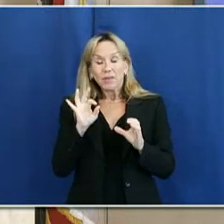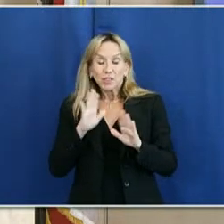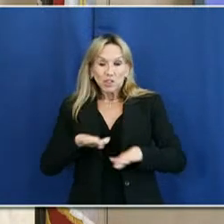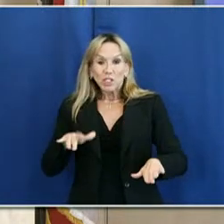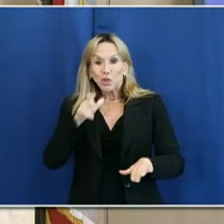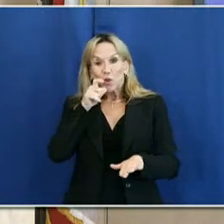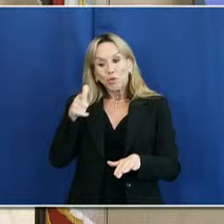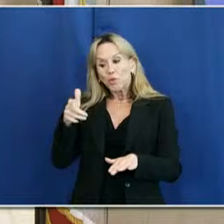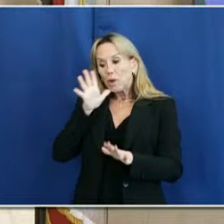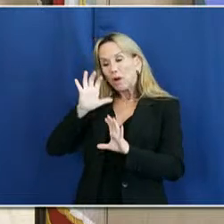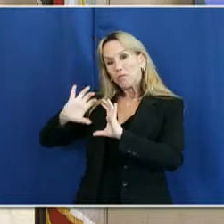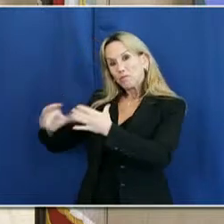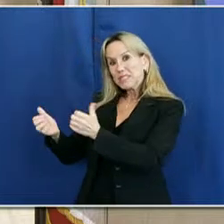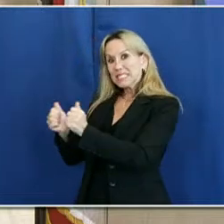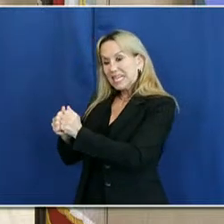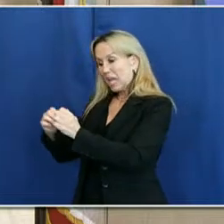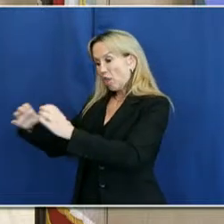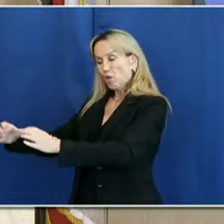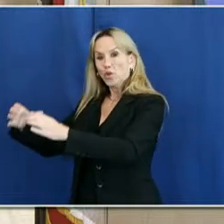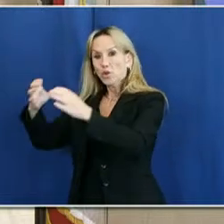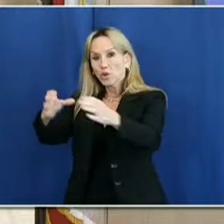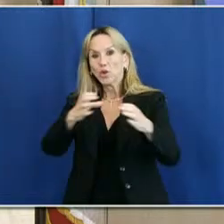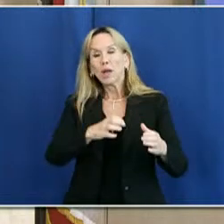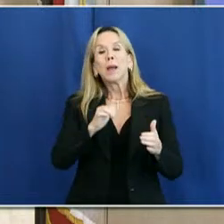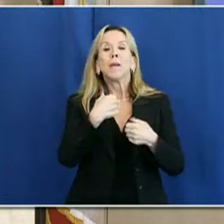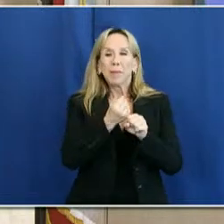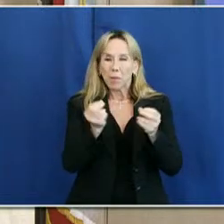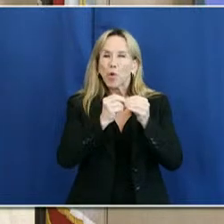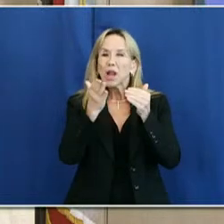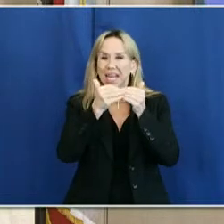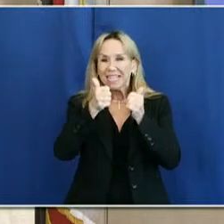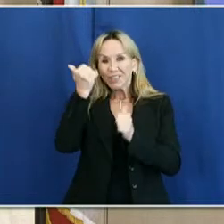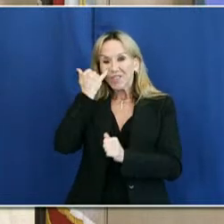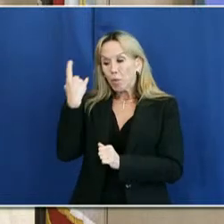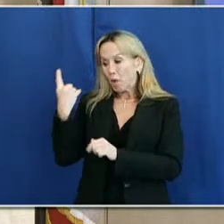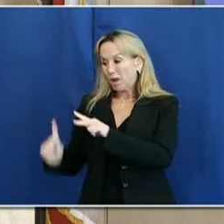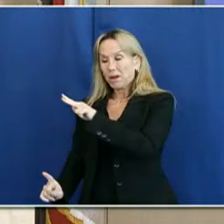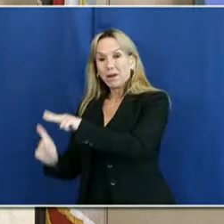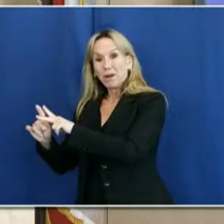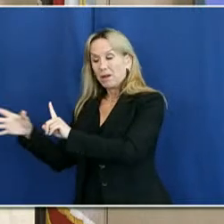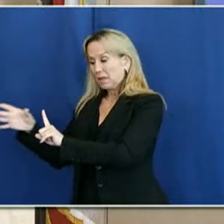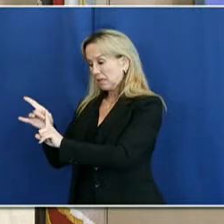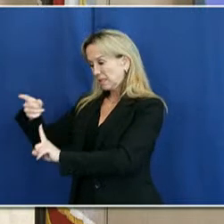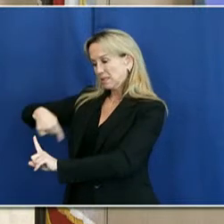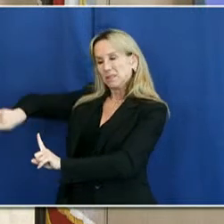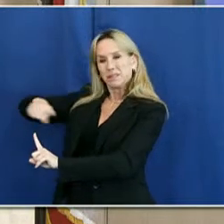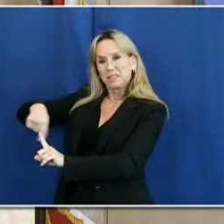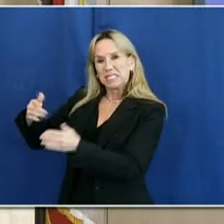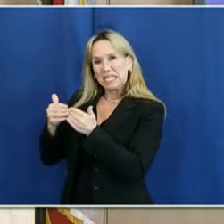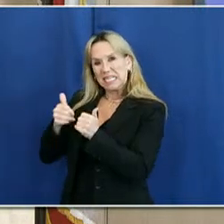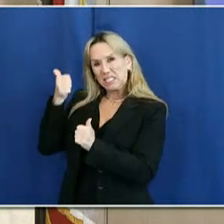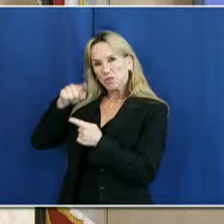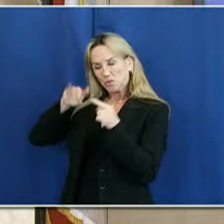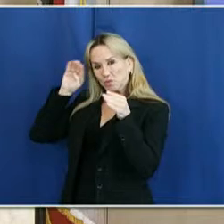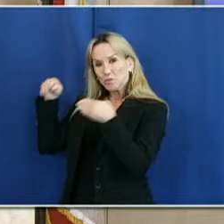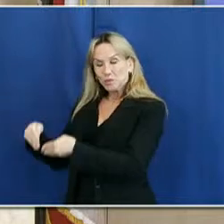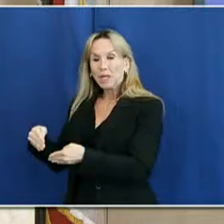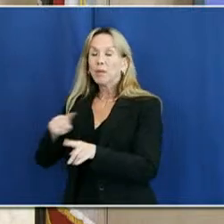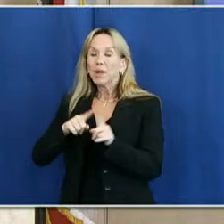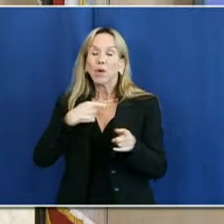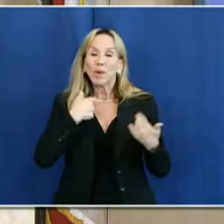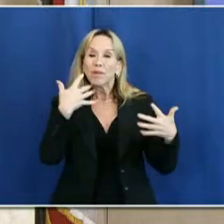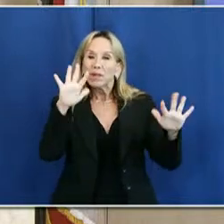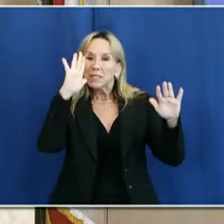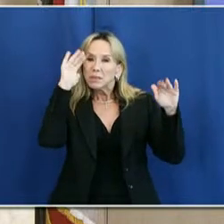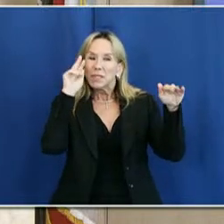together will make that a lot easier. And again, we do anticipate that there will be some cases that show up in schools.